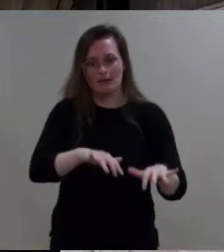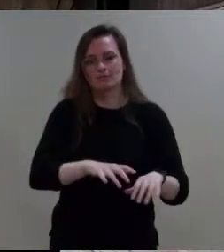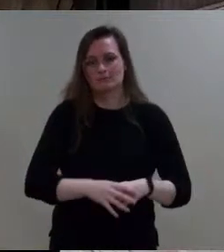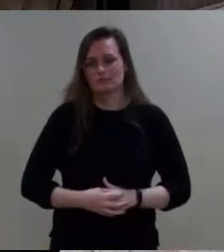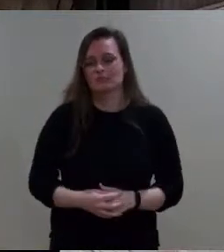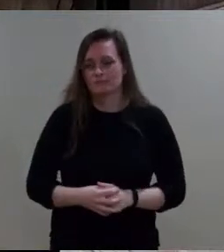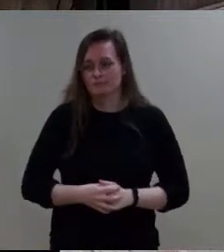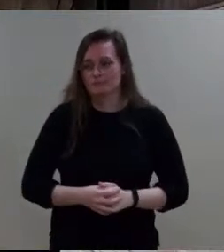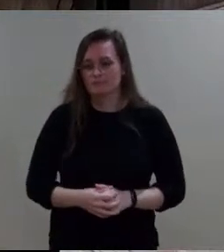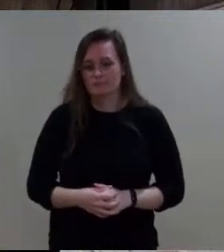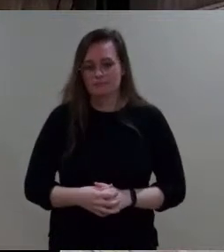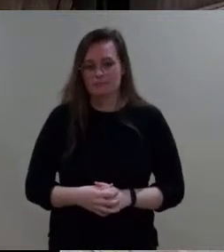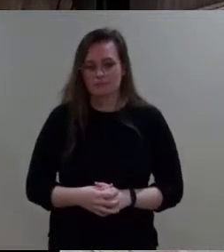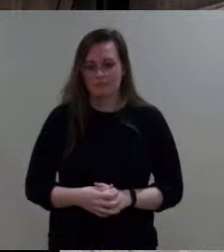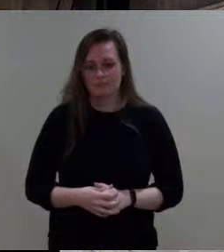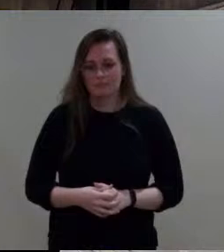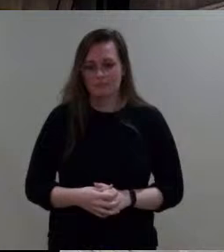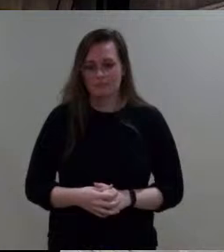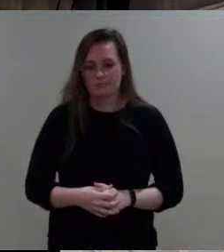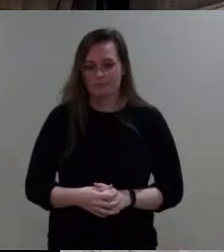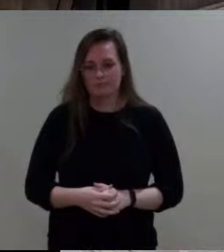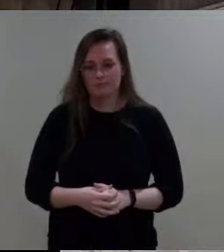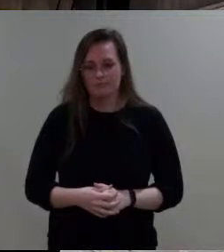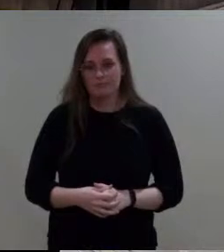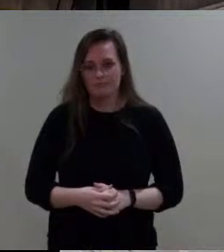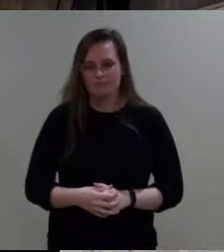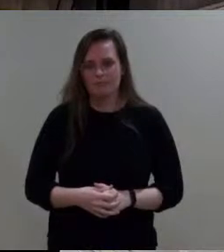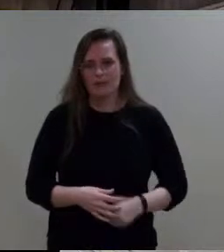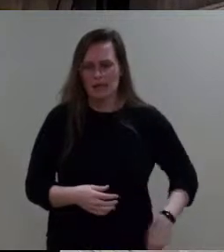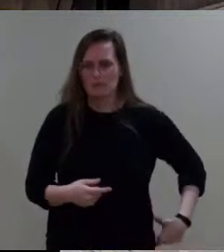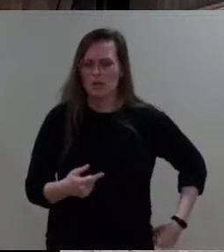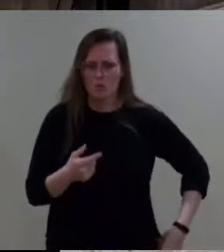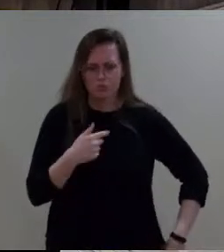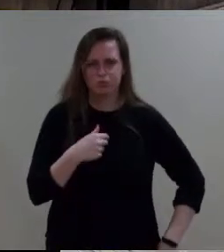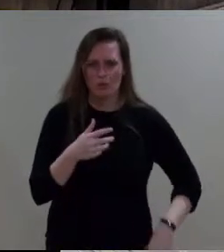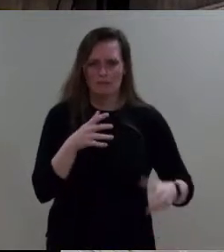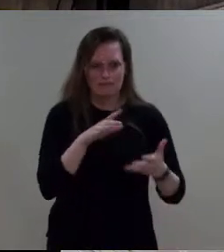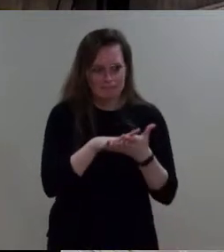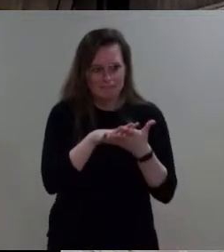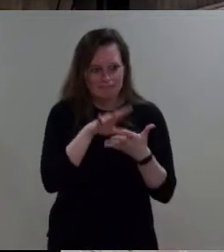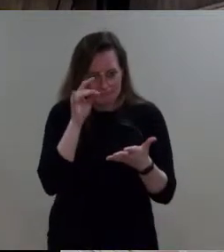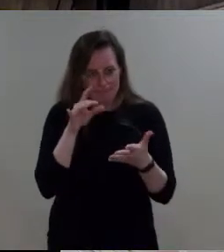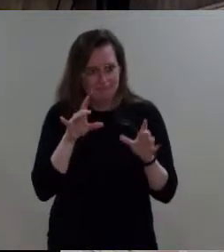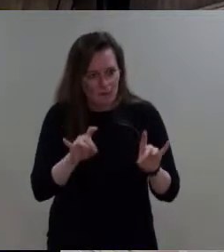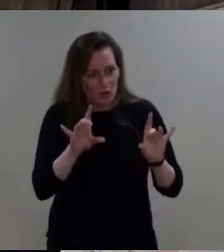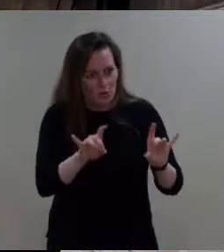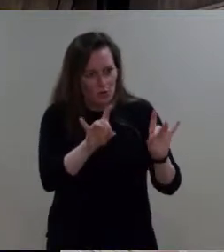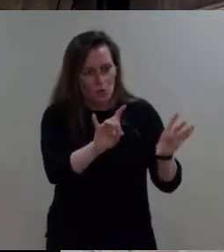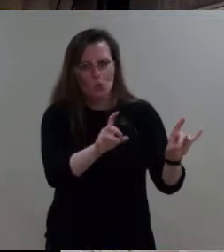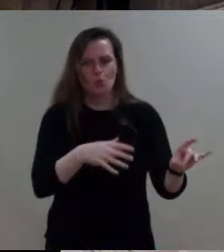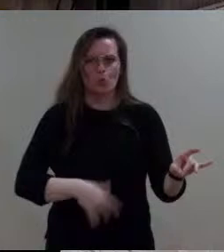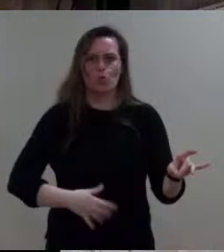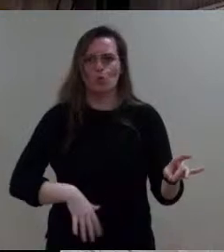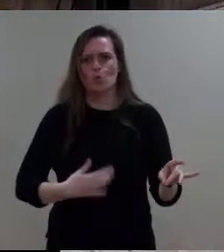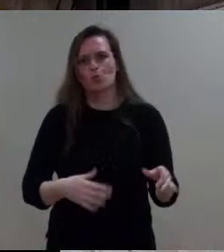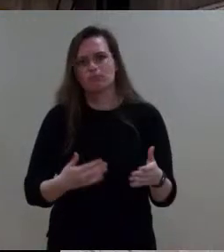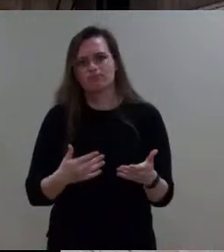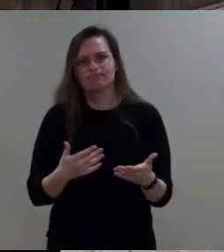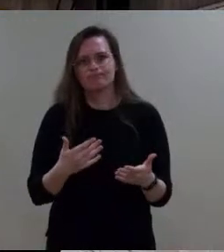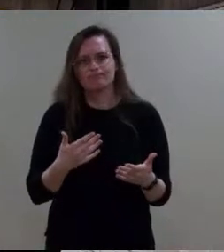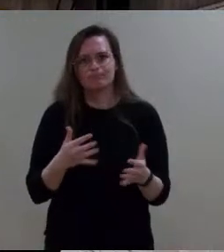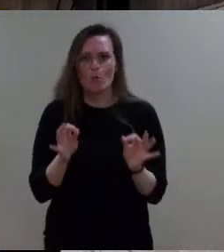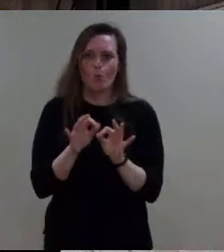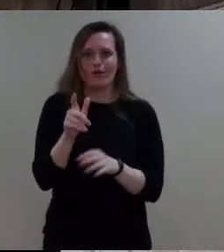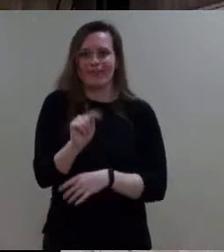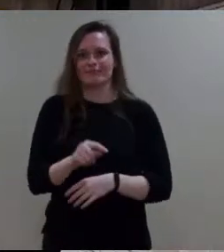and I also picked up lots of information myself, so certainly worthwhile project. So that would